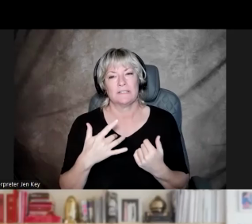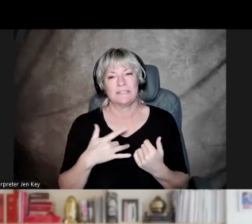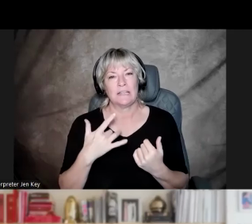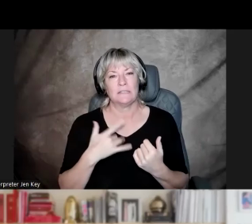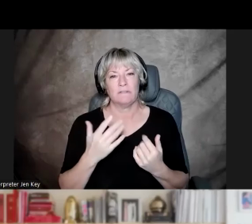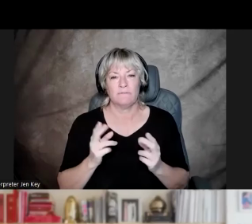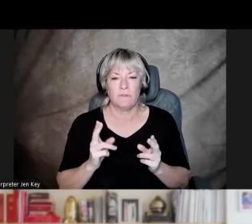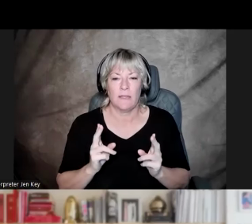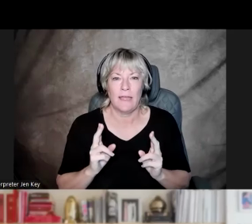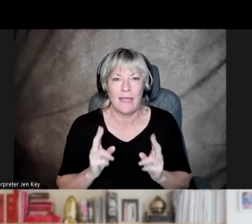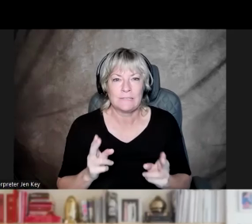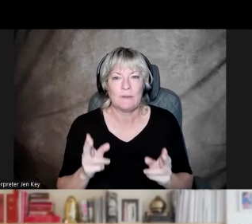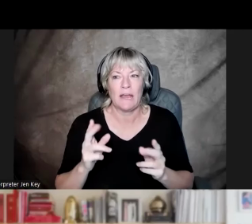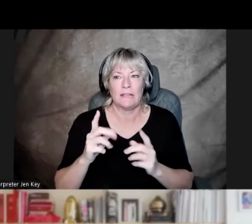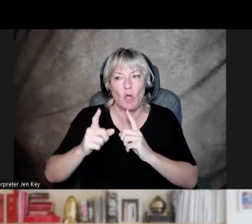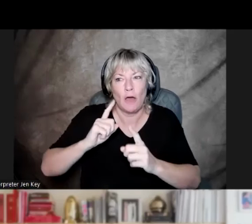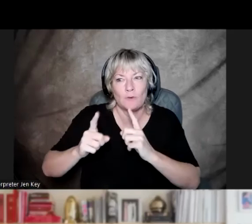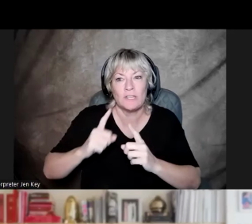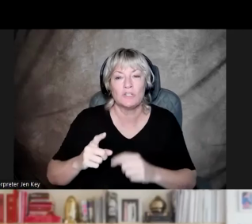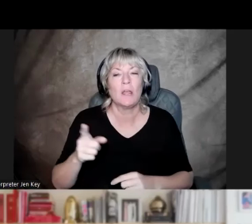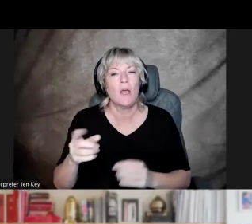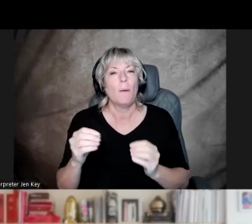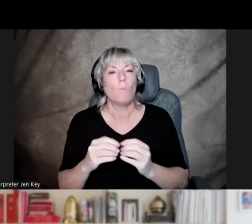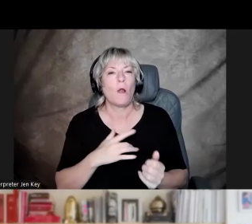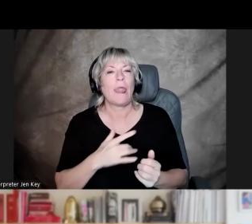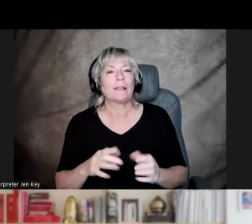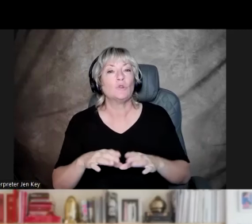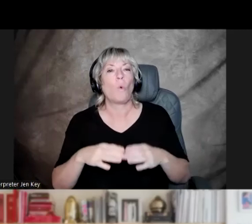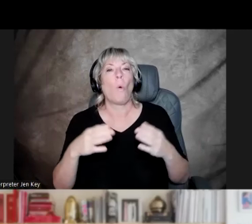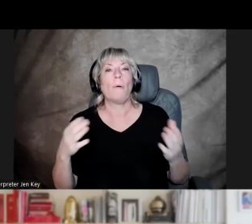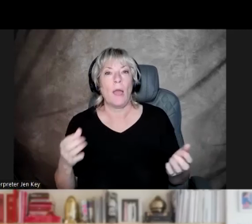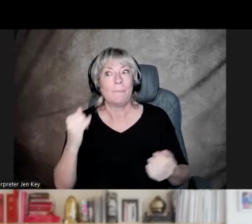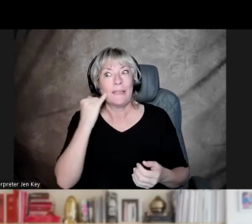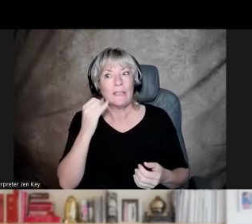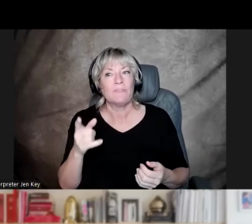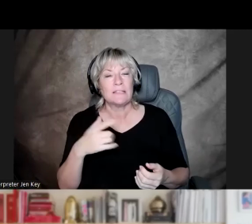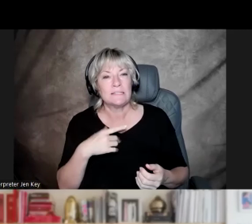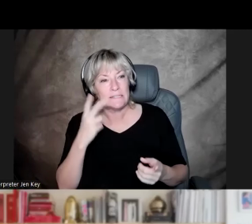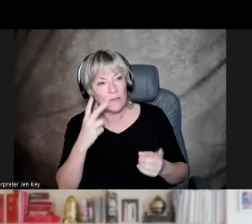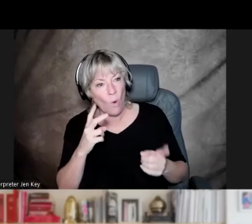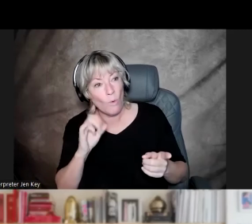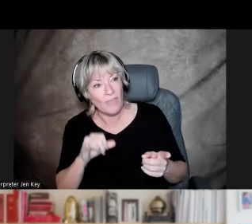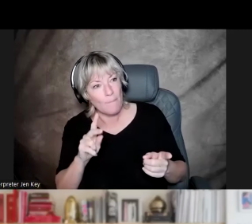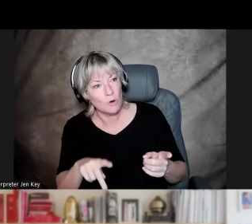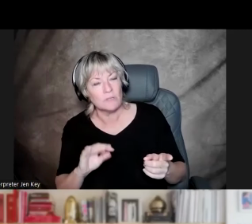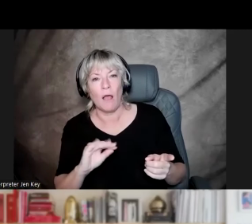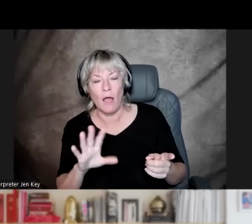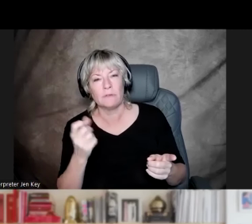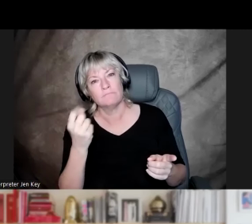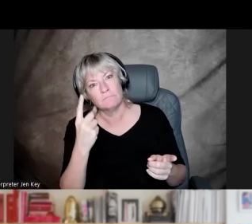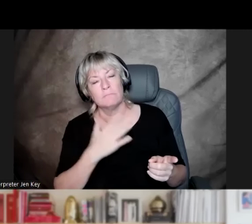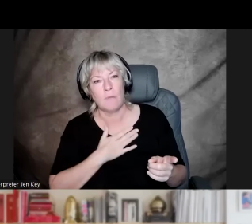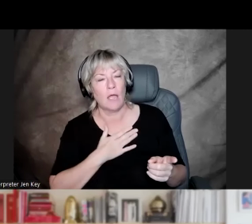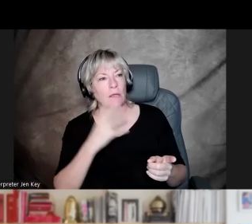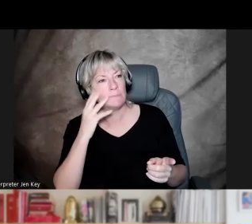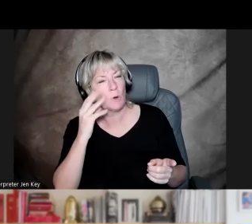expediting the conversation. And so somebody's more likely to open up if they can see that this person obviously understands where I come from, or they've